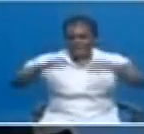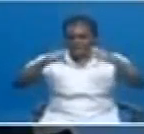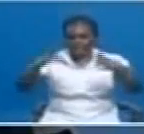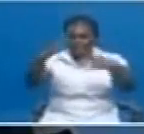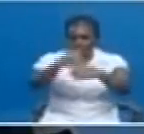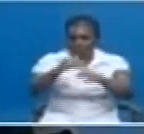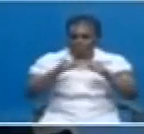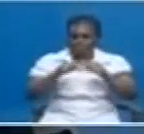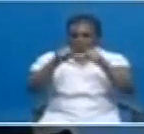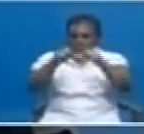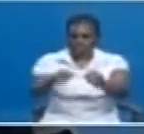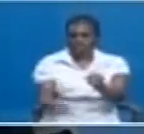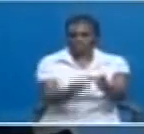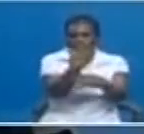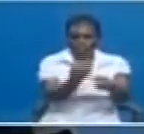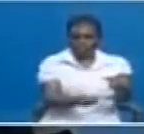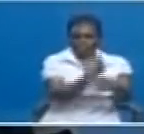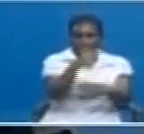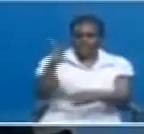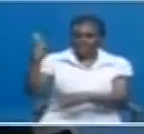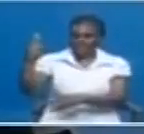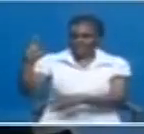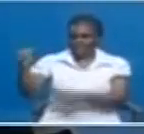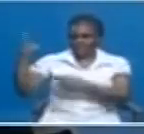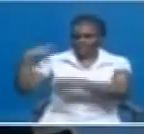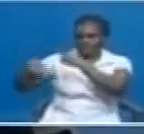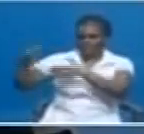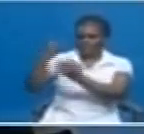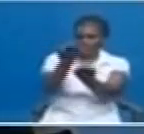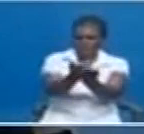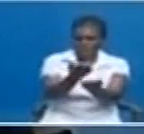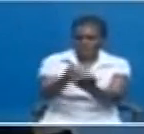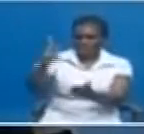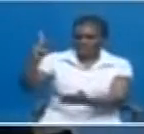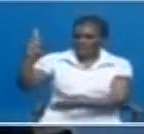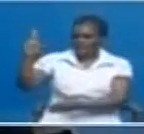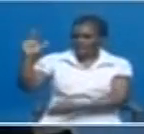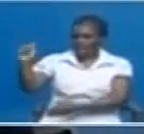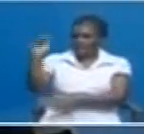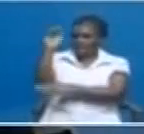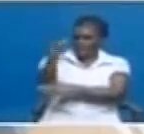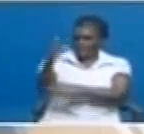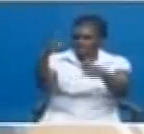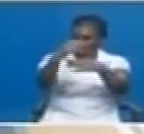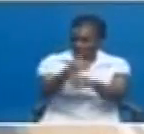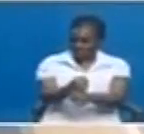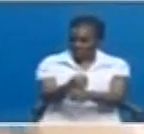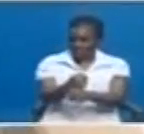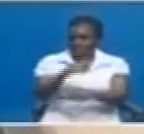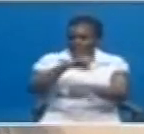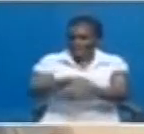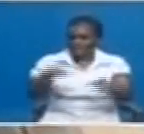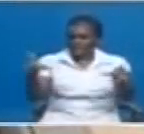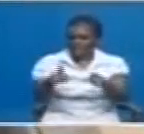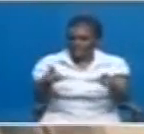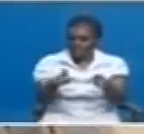allowed to continue with production as the taxman reviews the applications. KRA has, however, asked manufacturers yet to get their